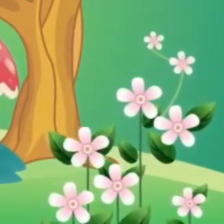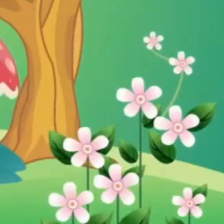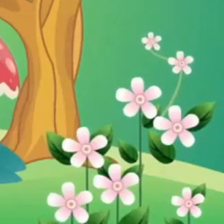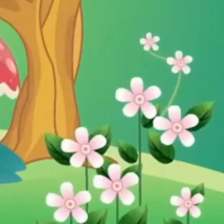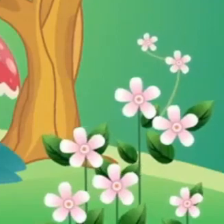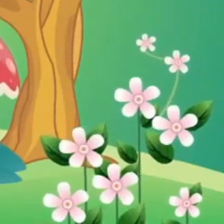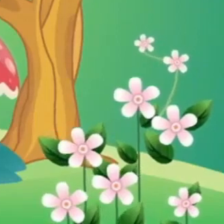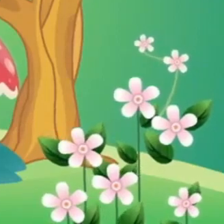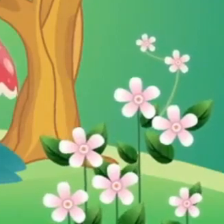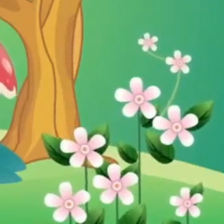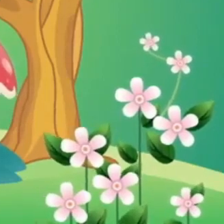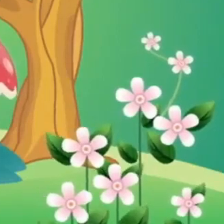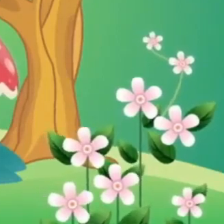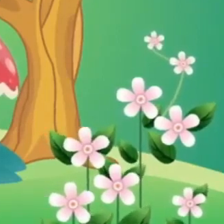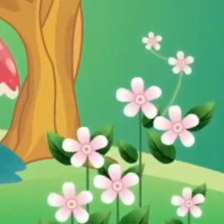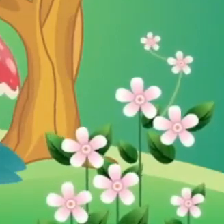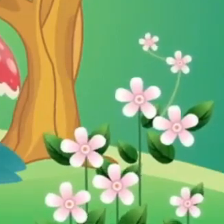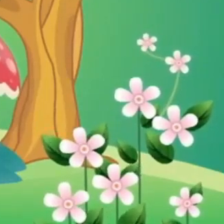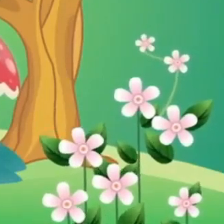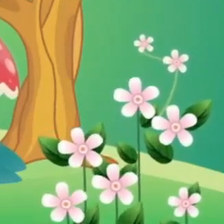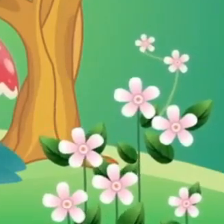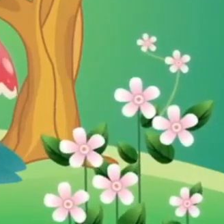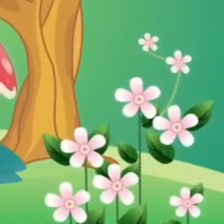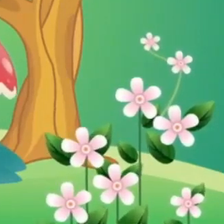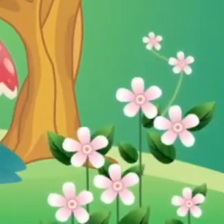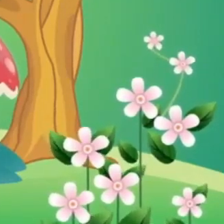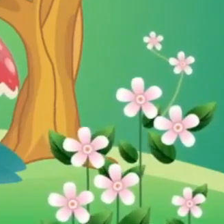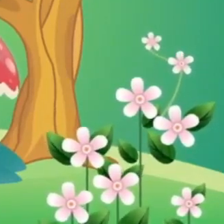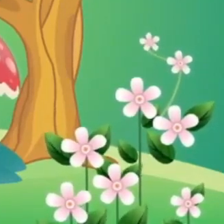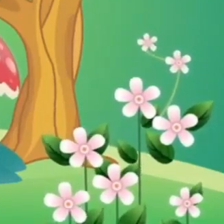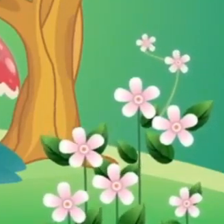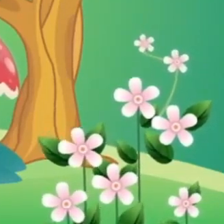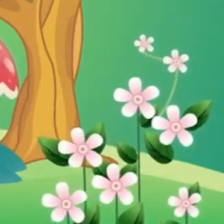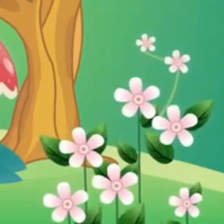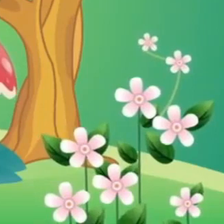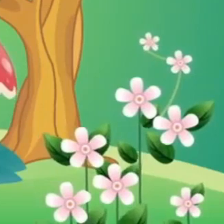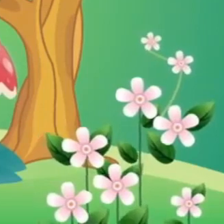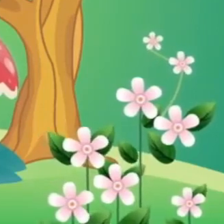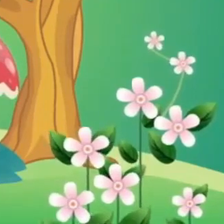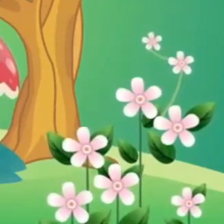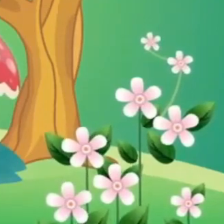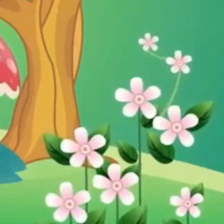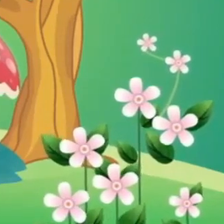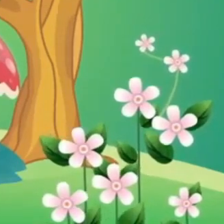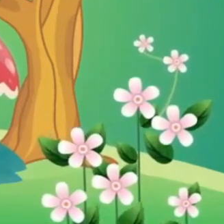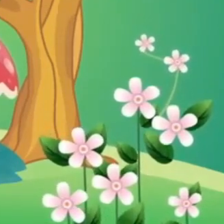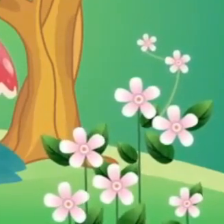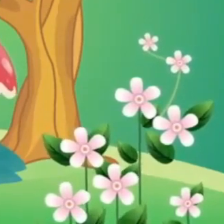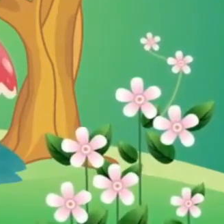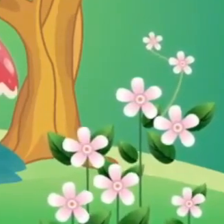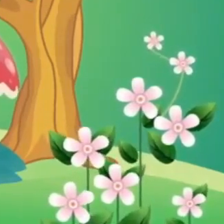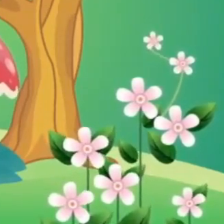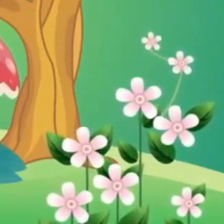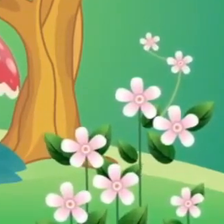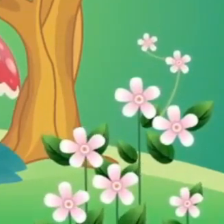Central Elementary School, New Bataan District. I will be your teacher in English 3 for